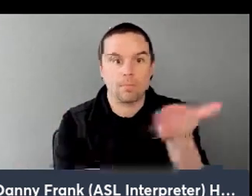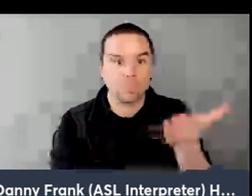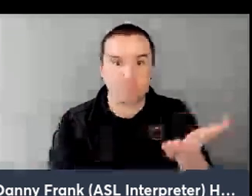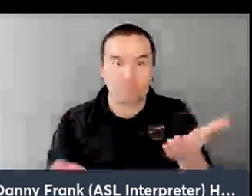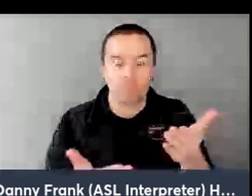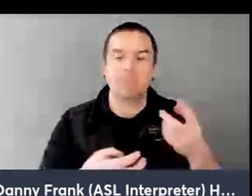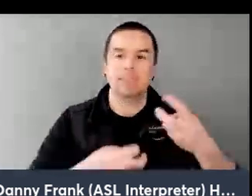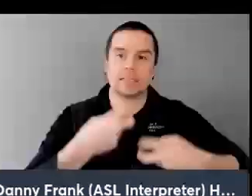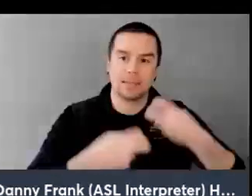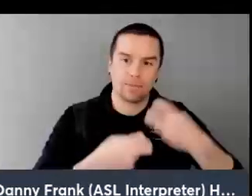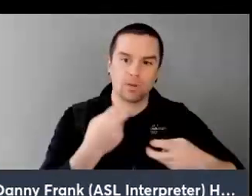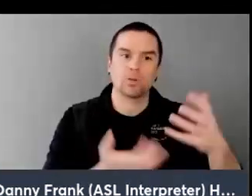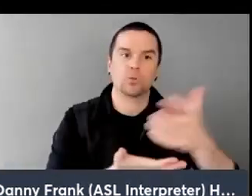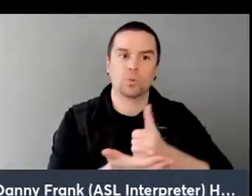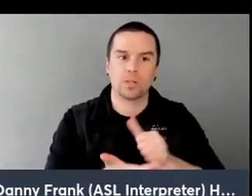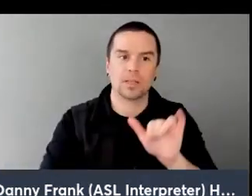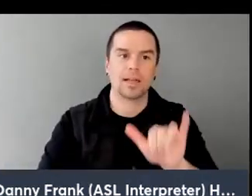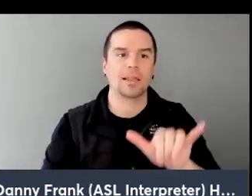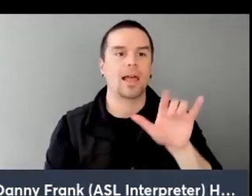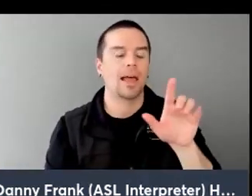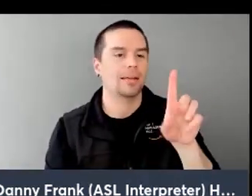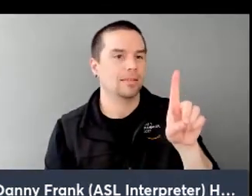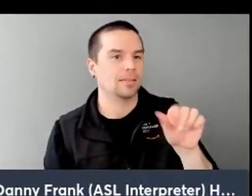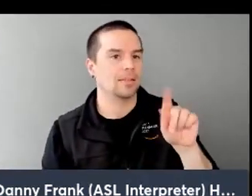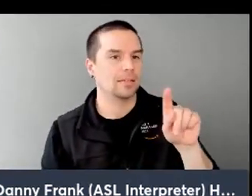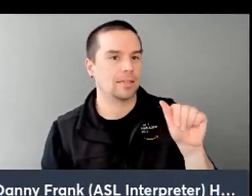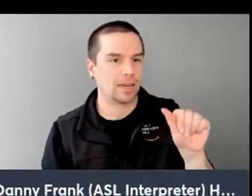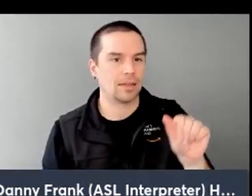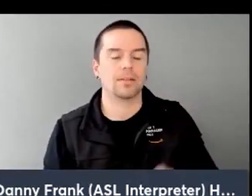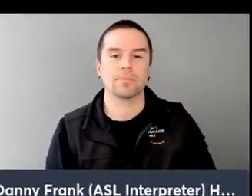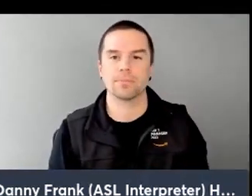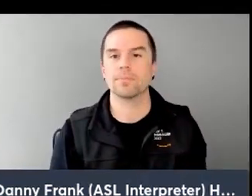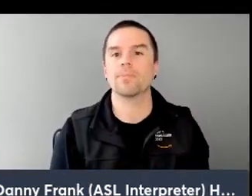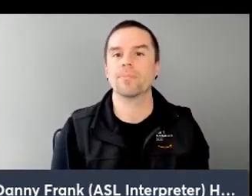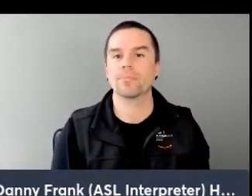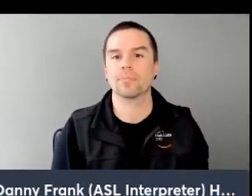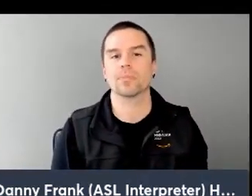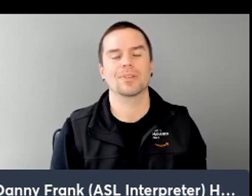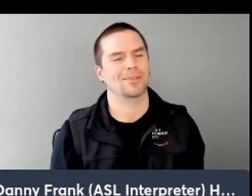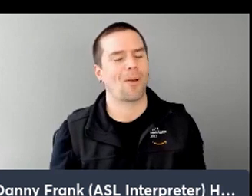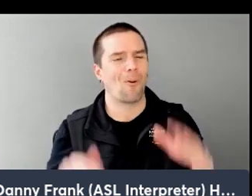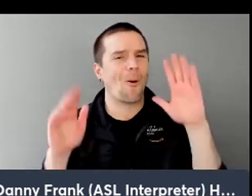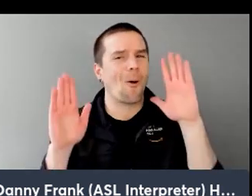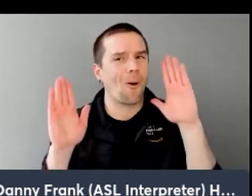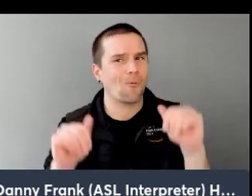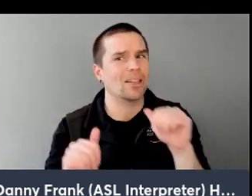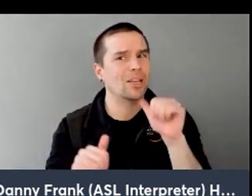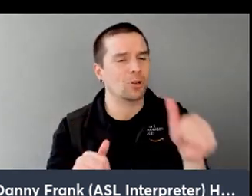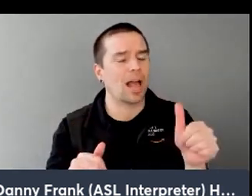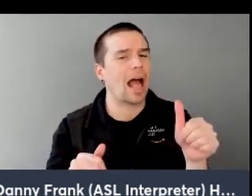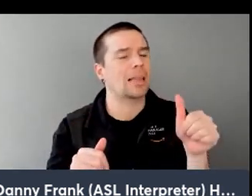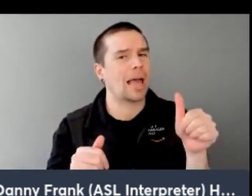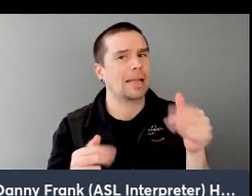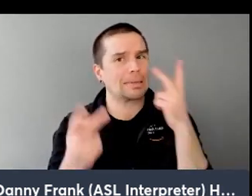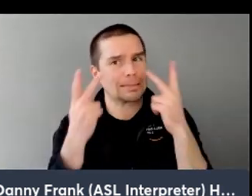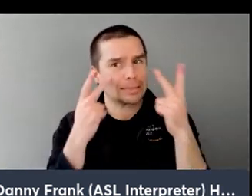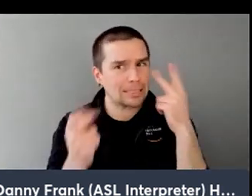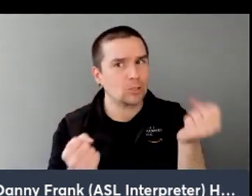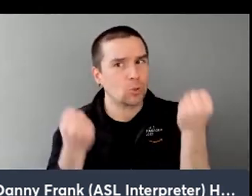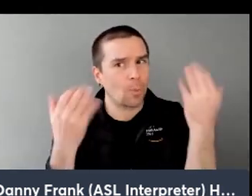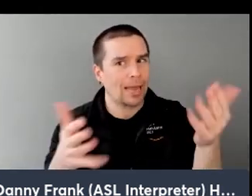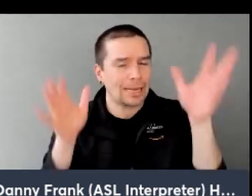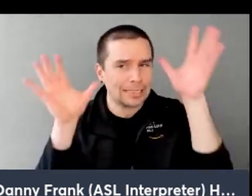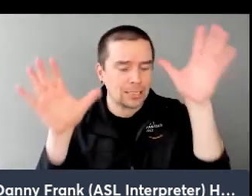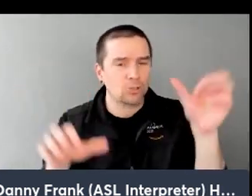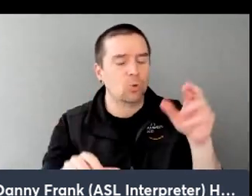data. And you hopefully are not running around that many deers or like crashing into cars that much, you know?